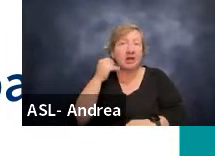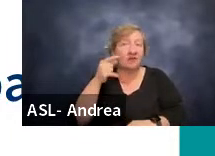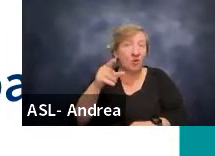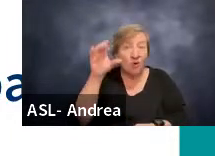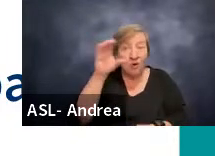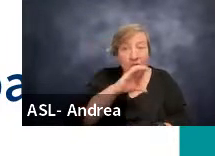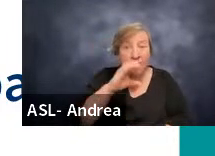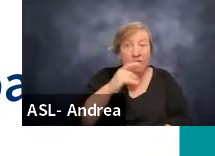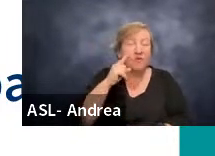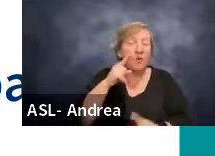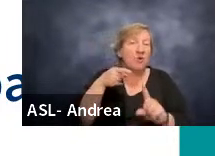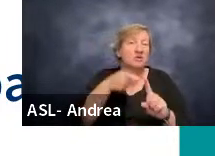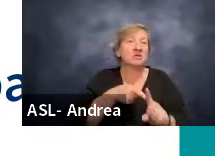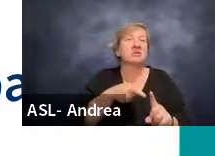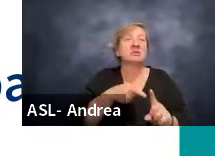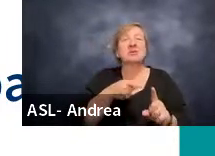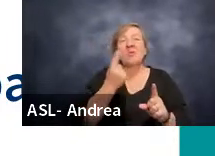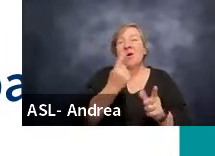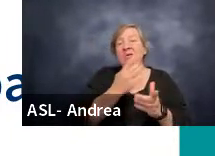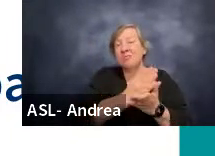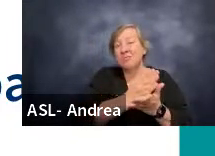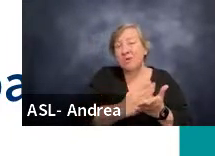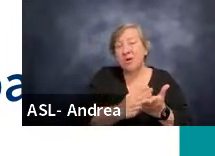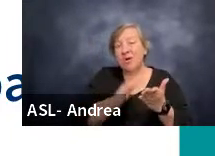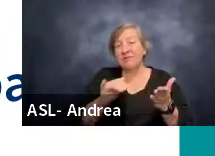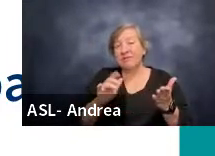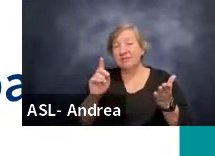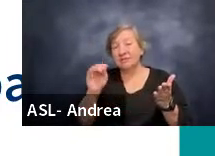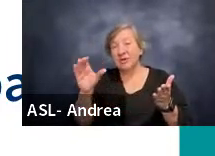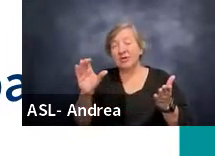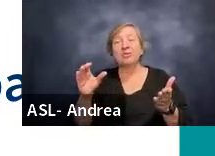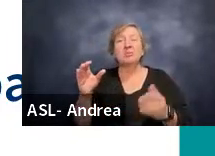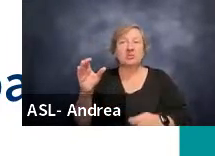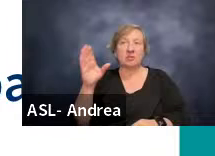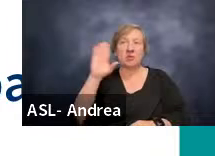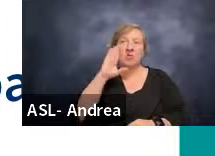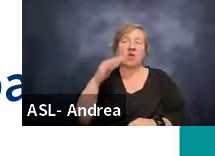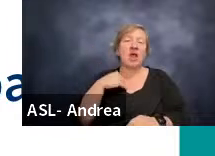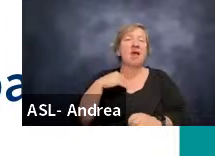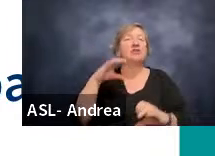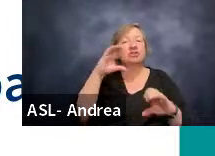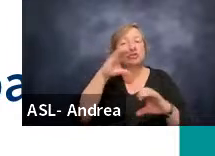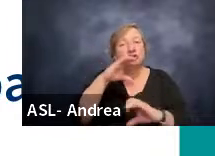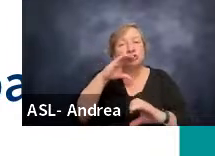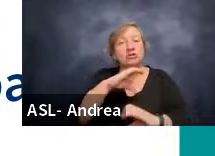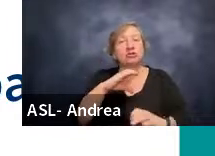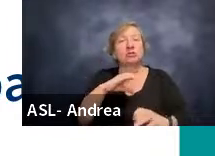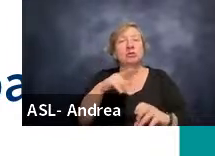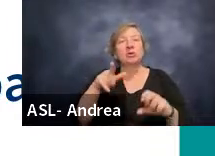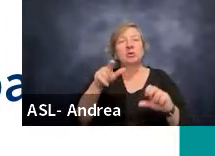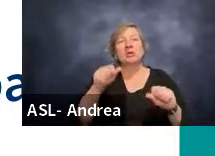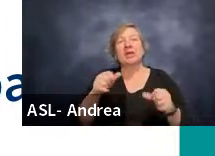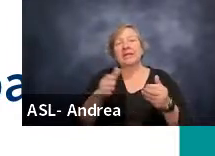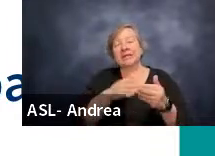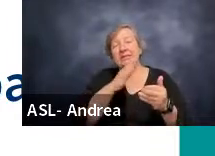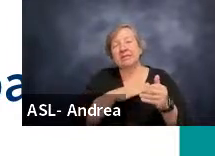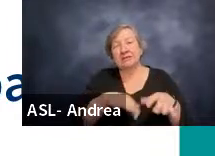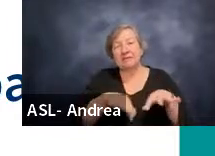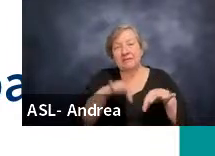specific portion of this document, we will have a search function where you can easily find